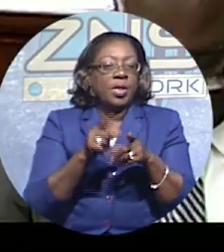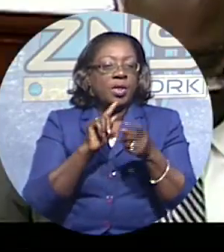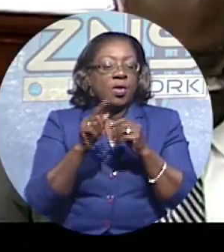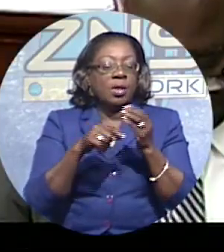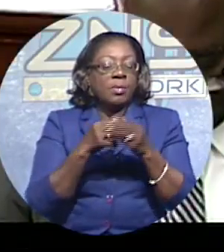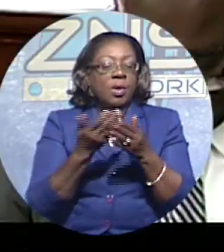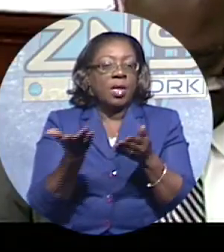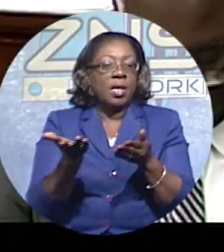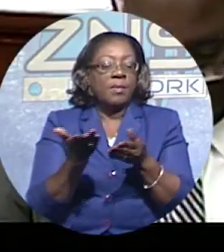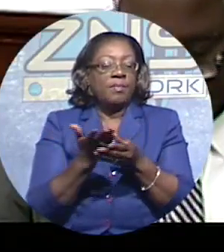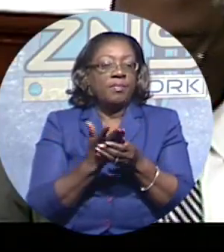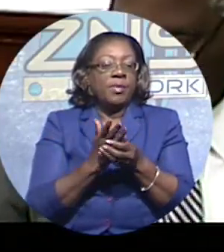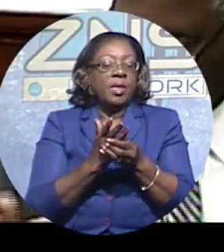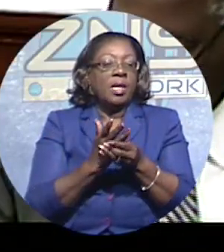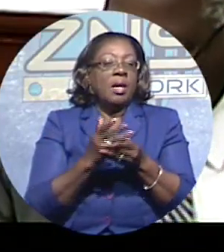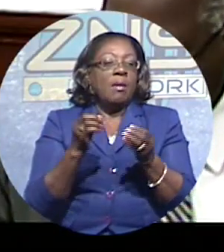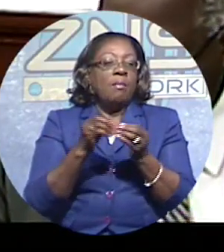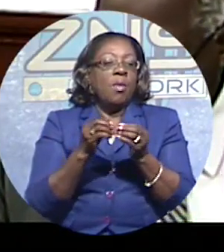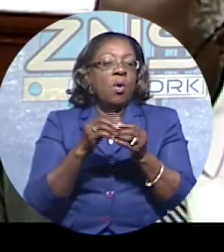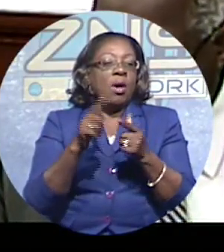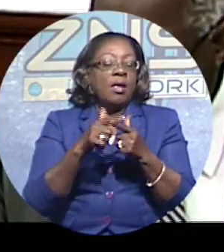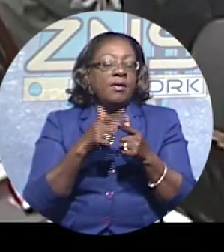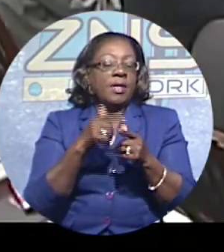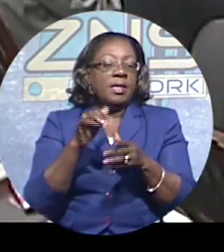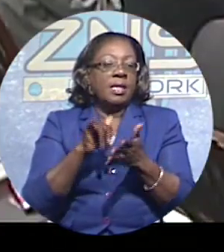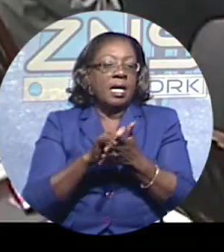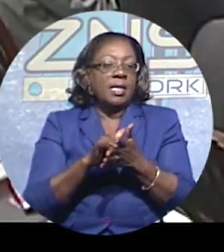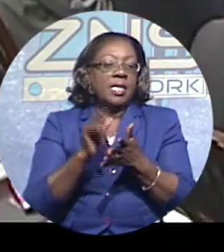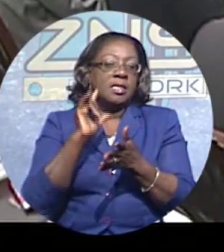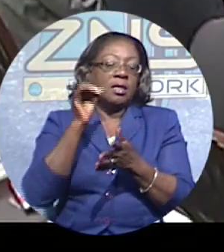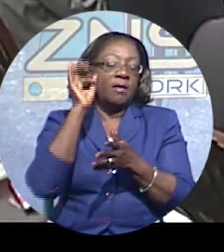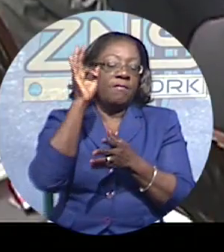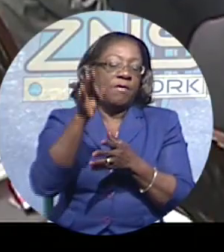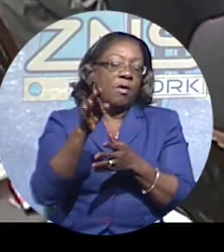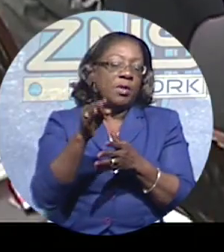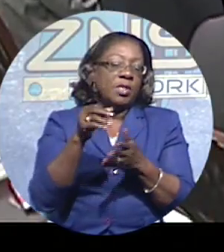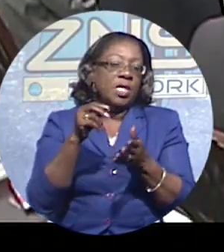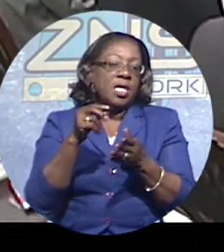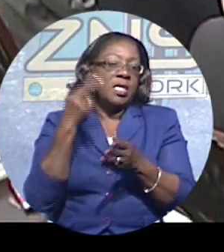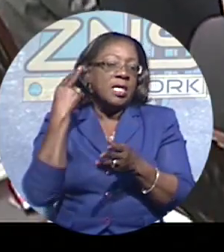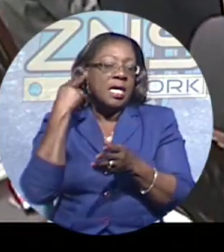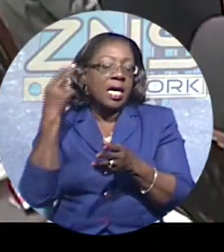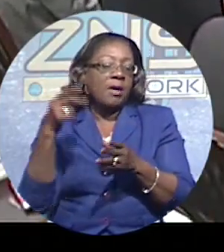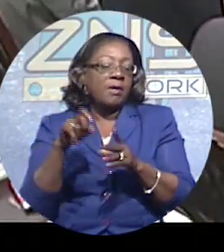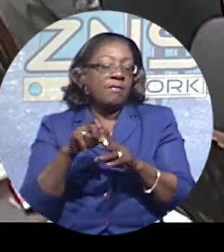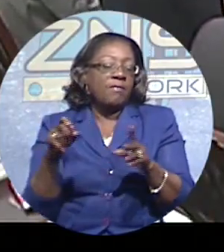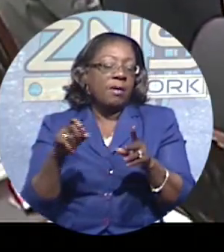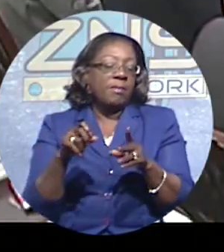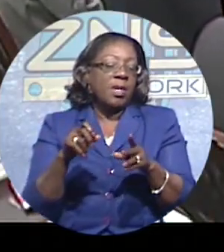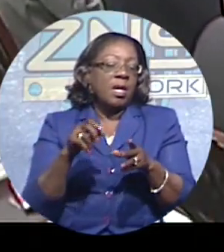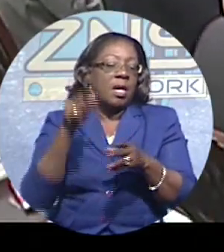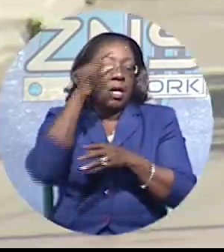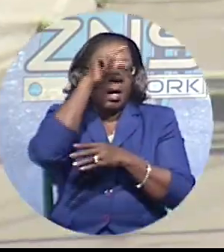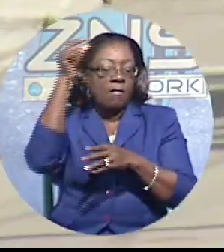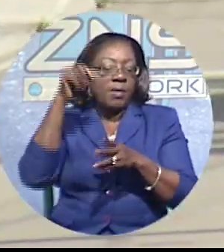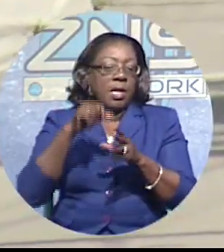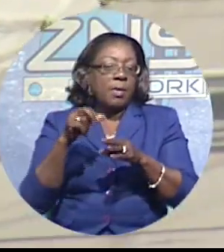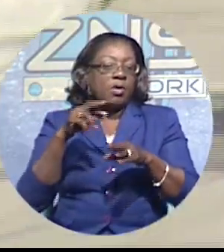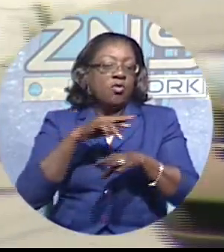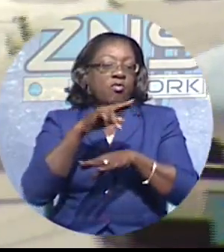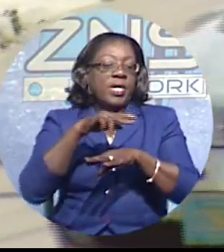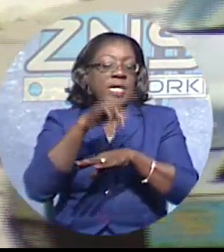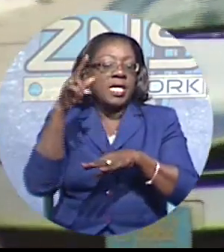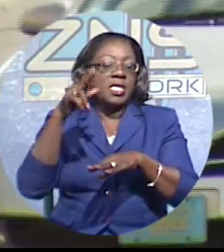here. But more than that, the opposition leader said he was looking forward to hearing from government about the radiation contamination going on in